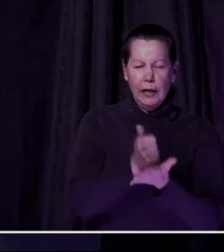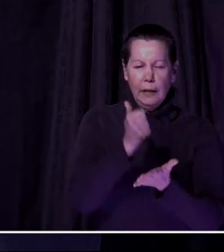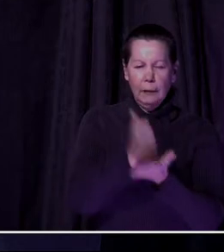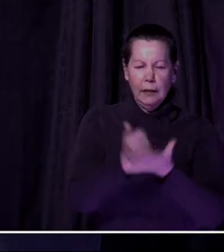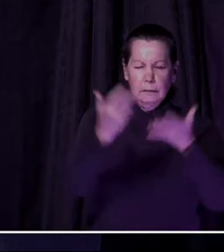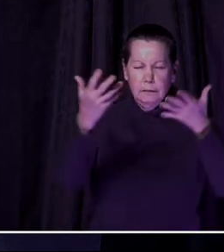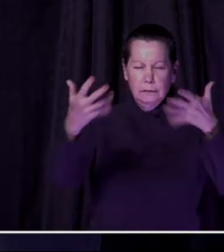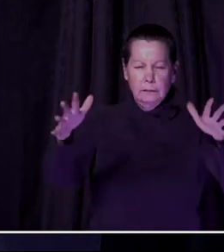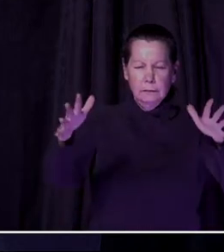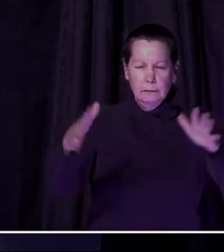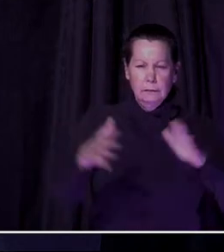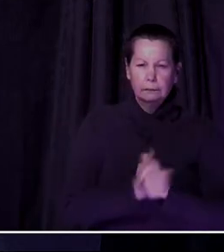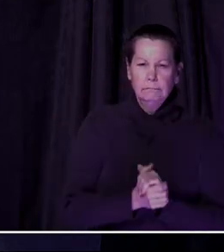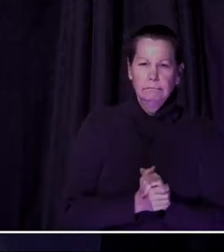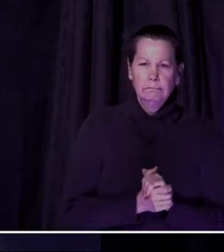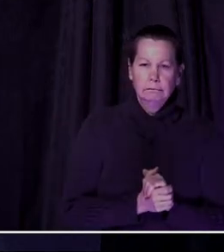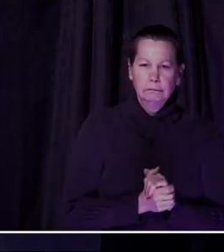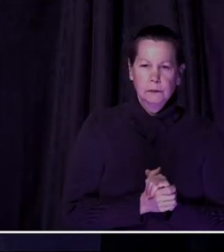Amen.